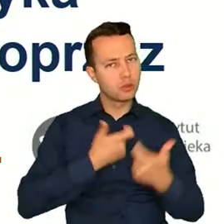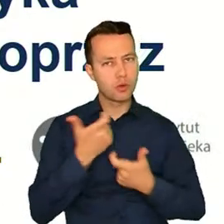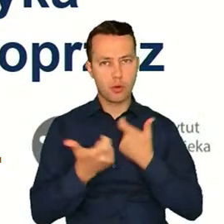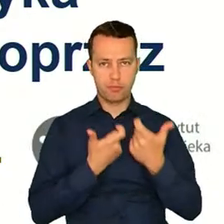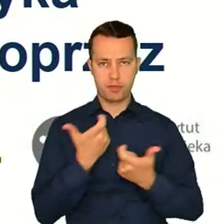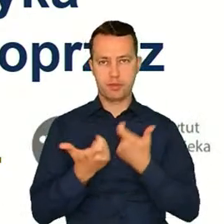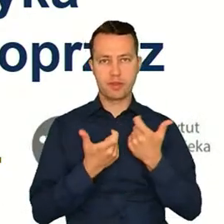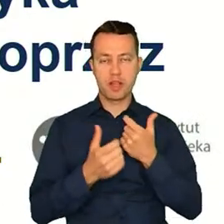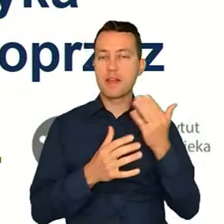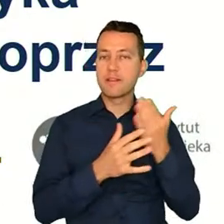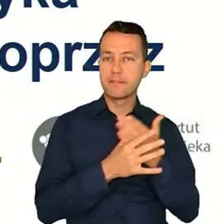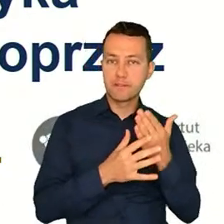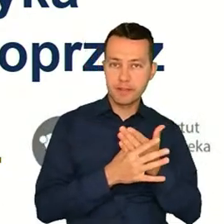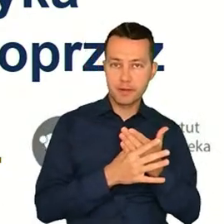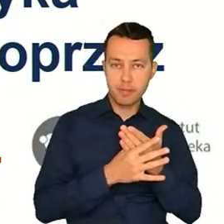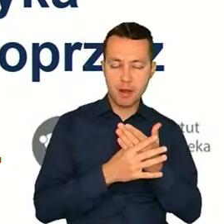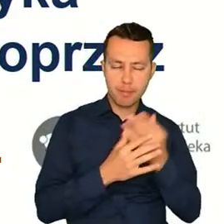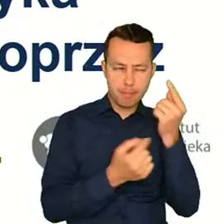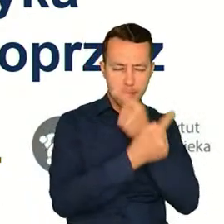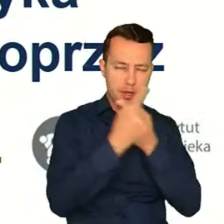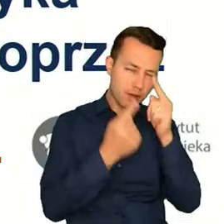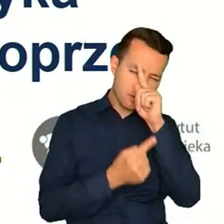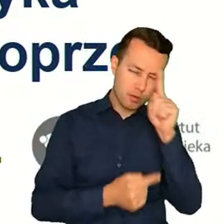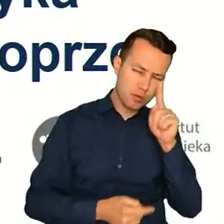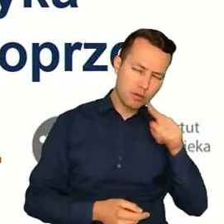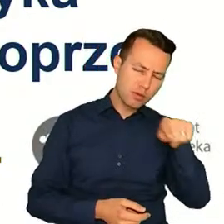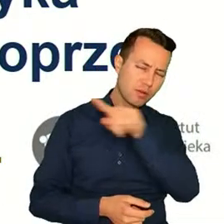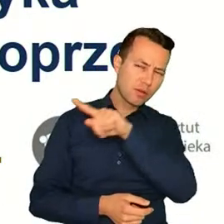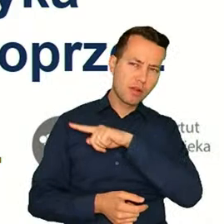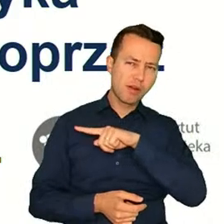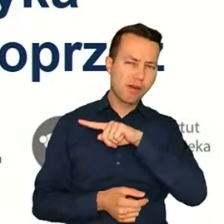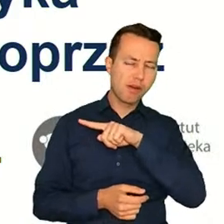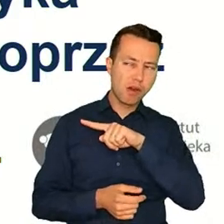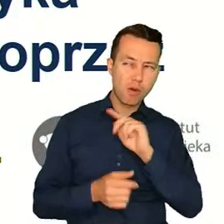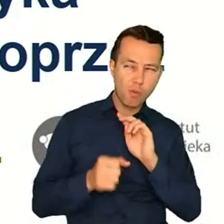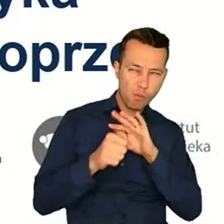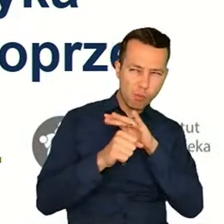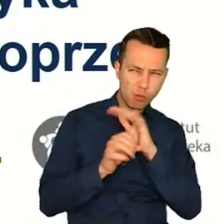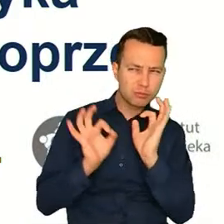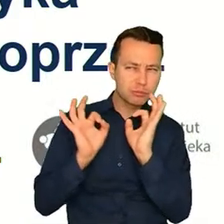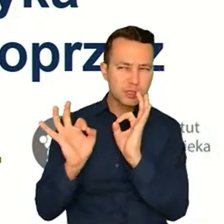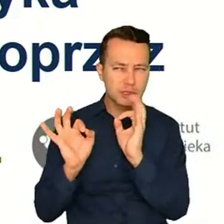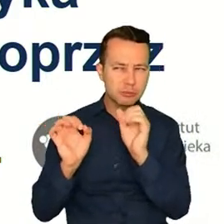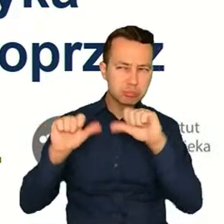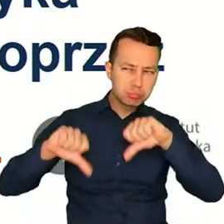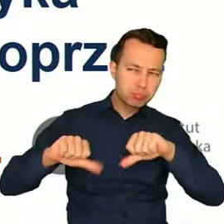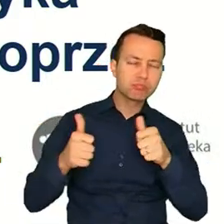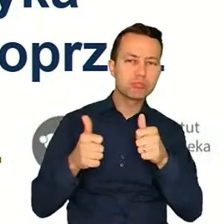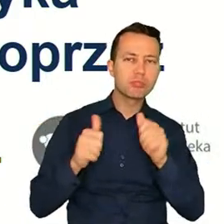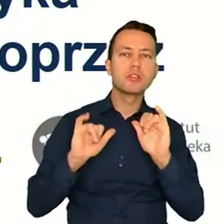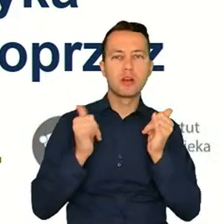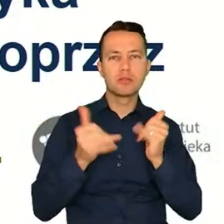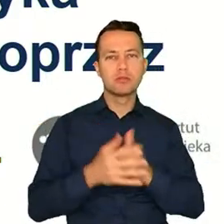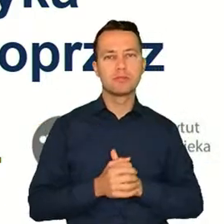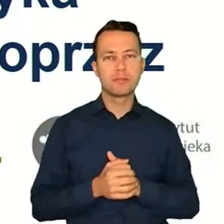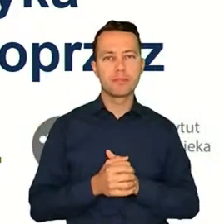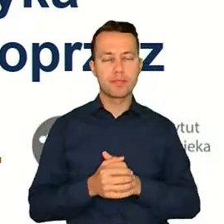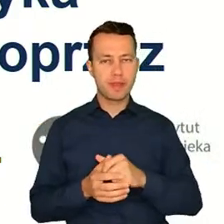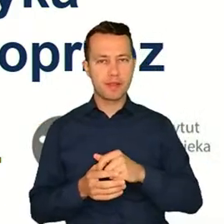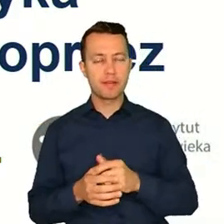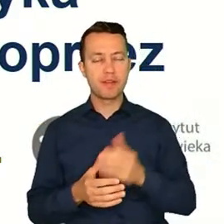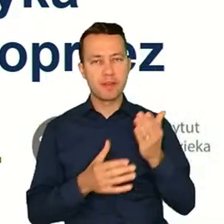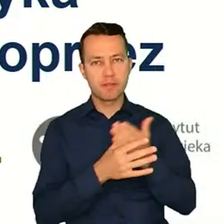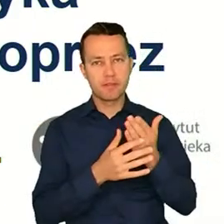of managing the risk generated by the company for people. Companies frequently see due